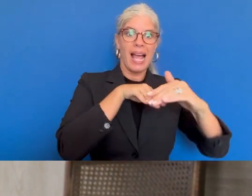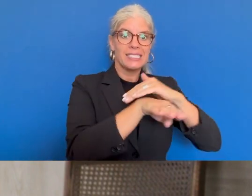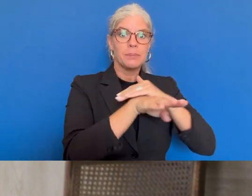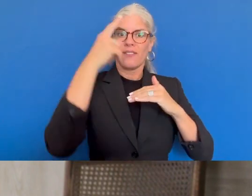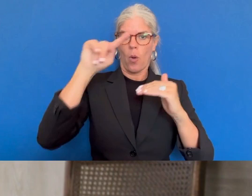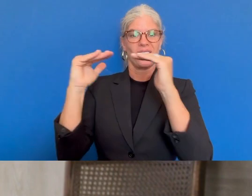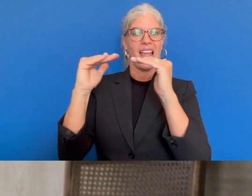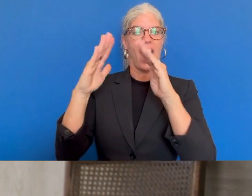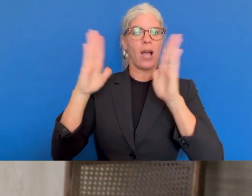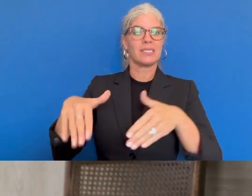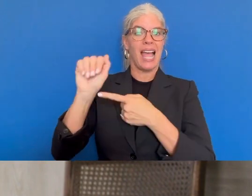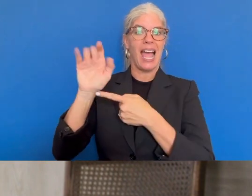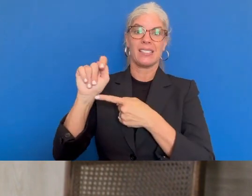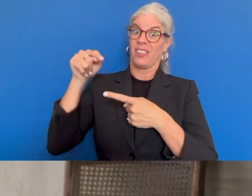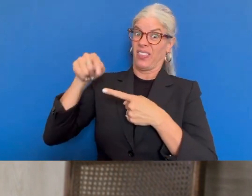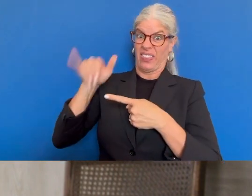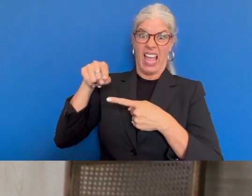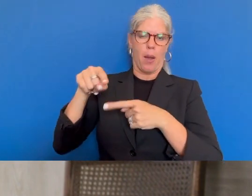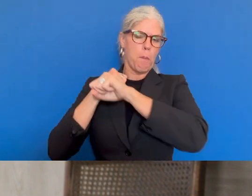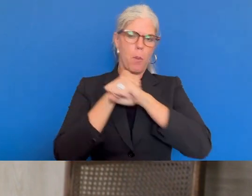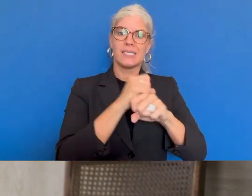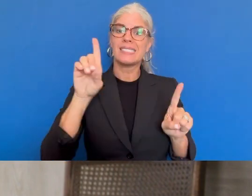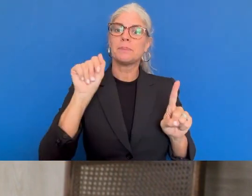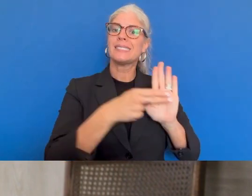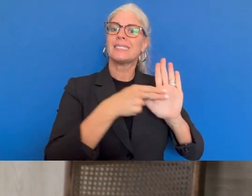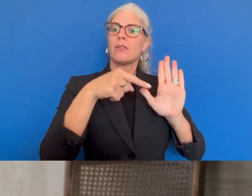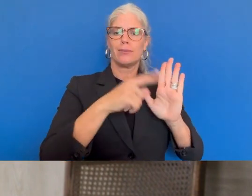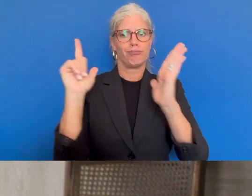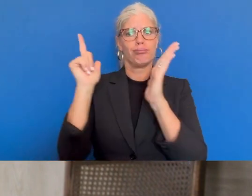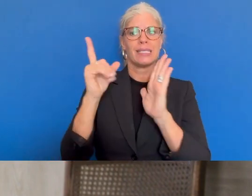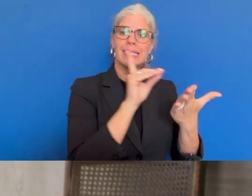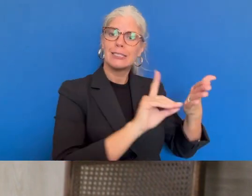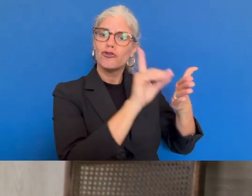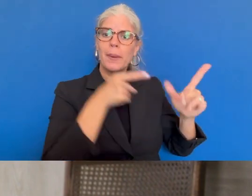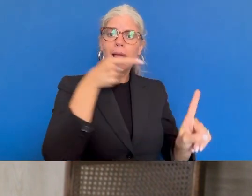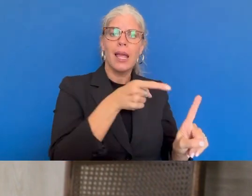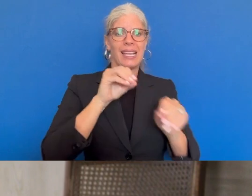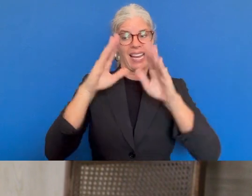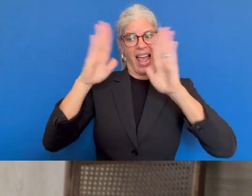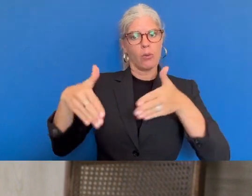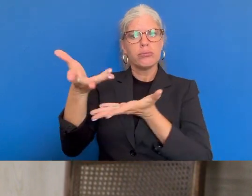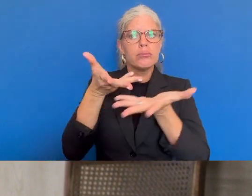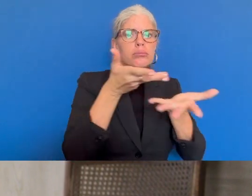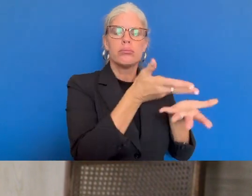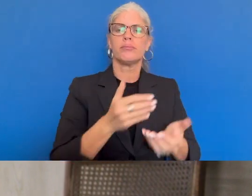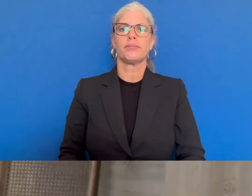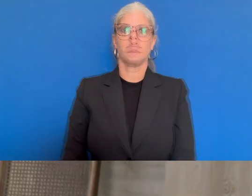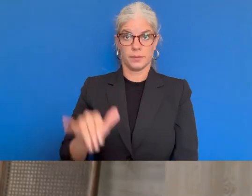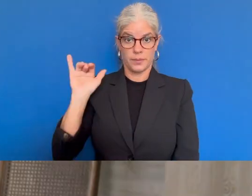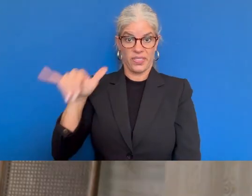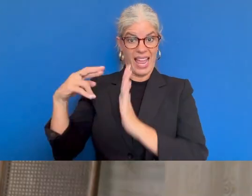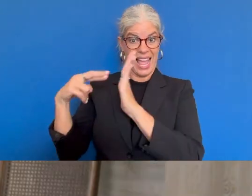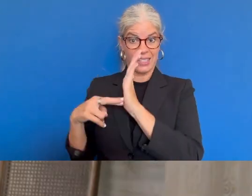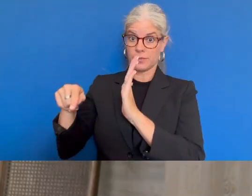improved accessibility, the Fair Housing Act specifically protects disability status, prohibiting discrimination in housing dealings.